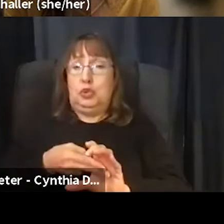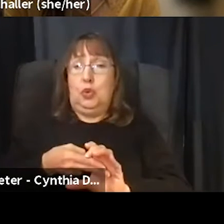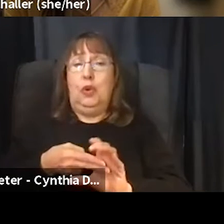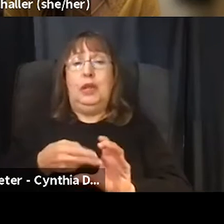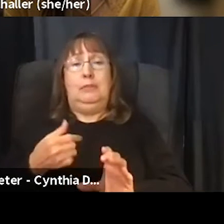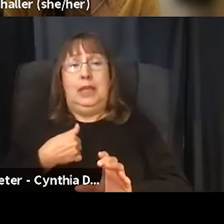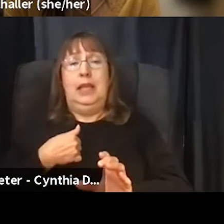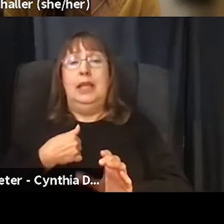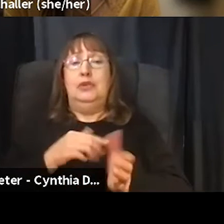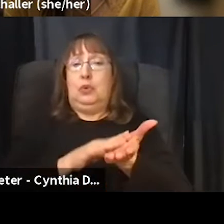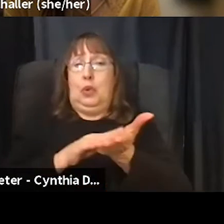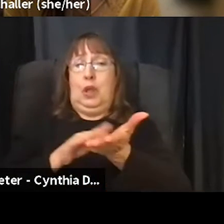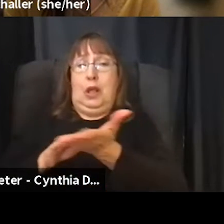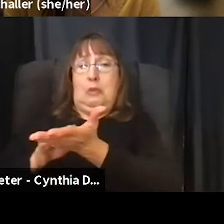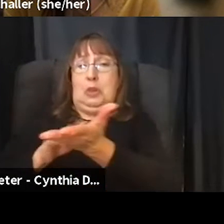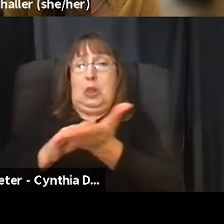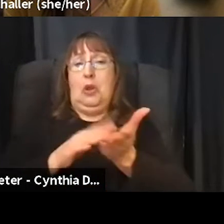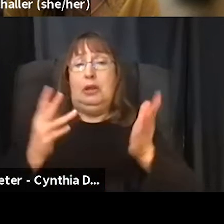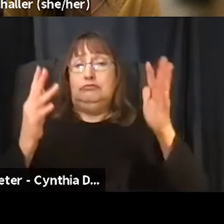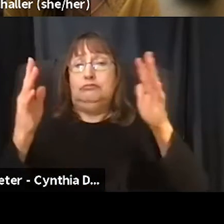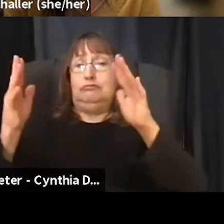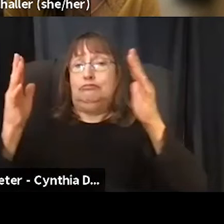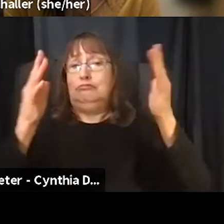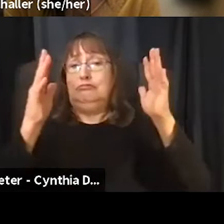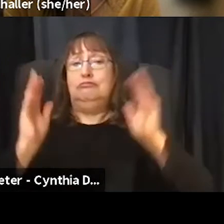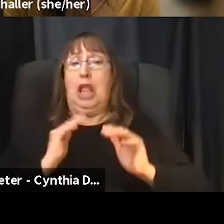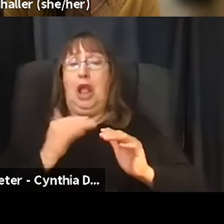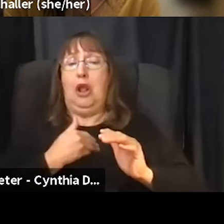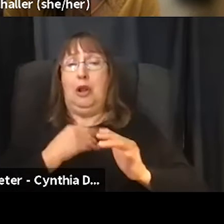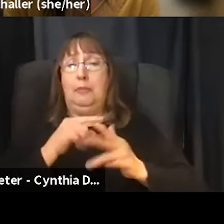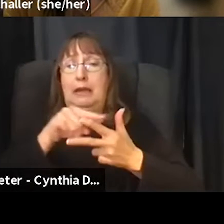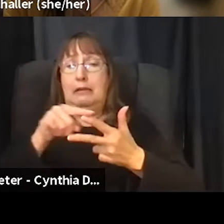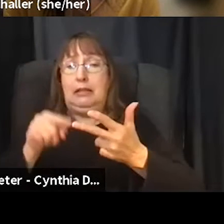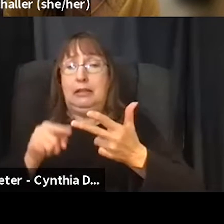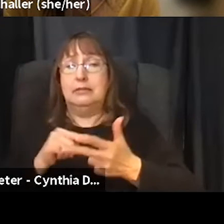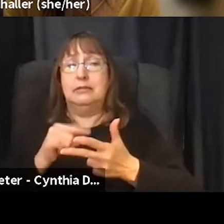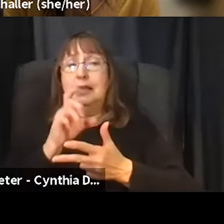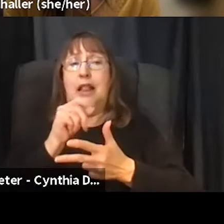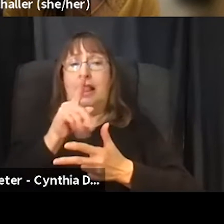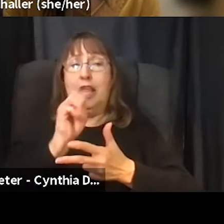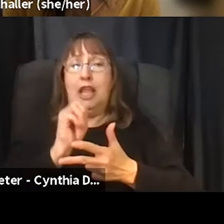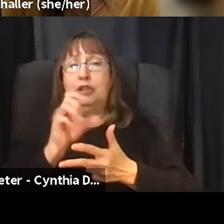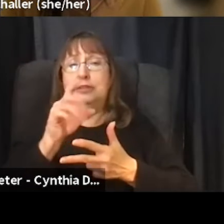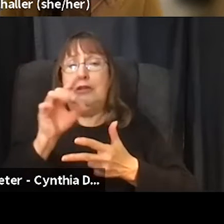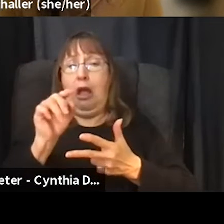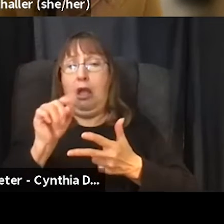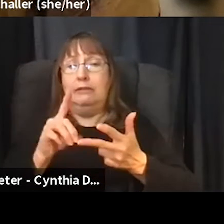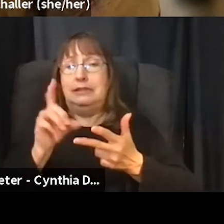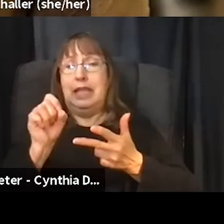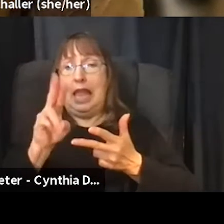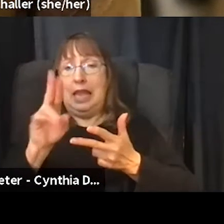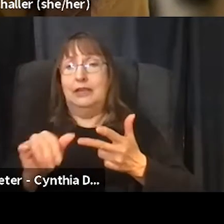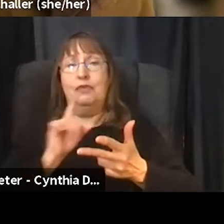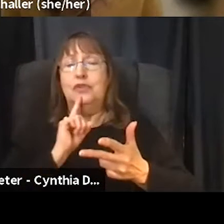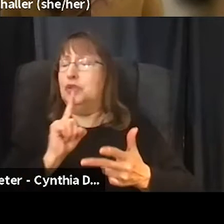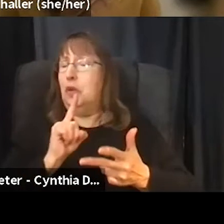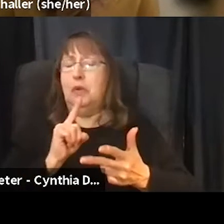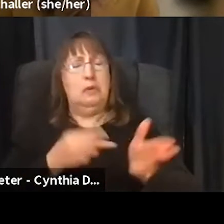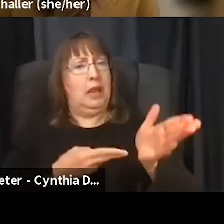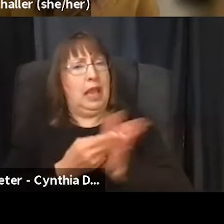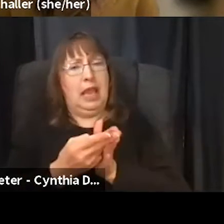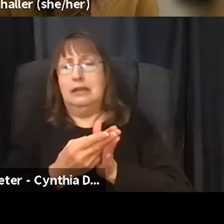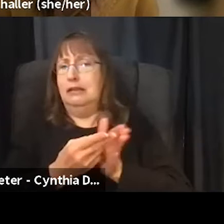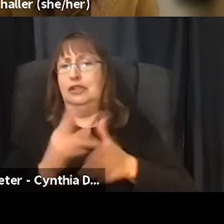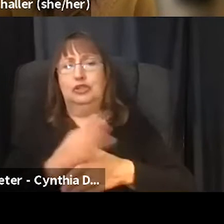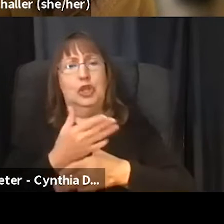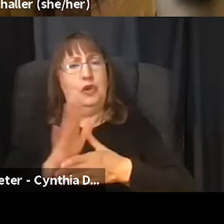and applauding our panelists, Claire, Scott, and Danny, for so candidly sharing their experiences